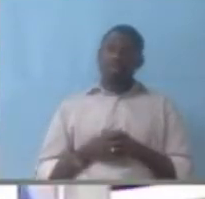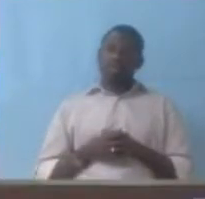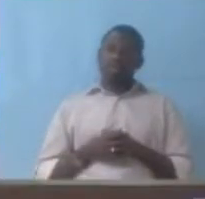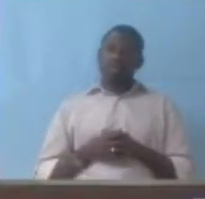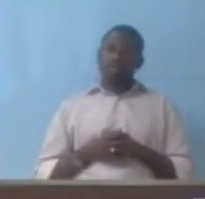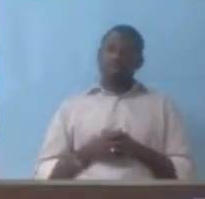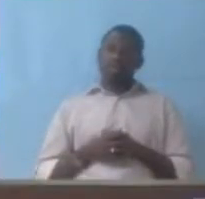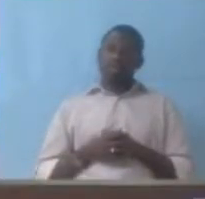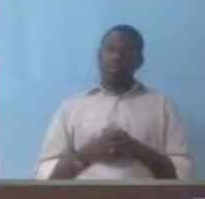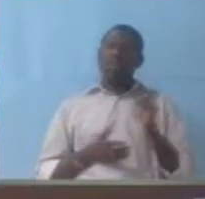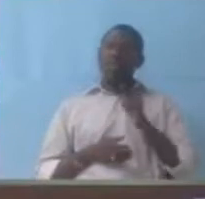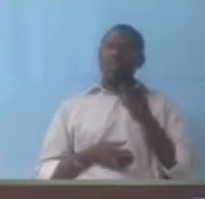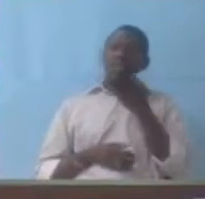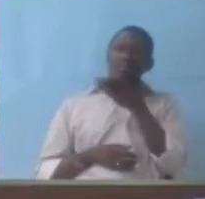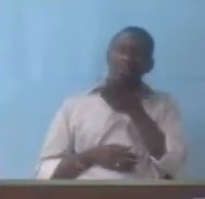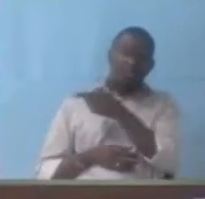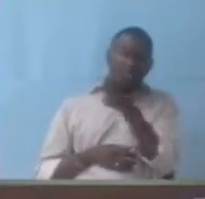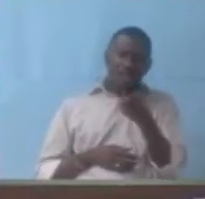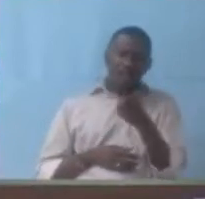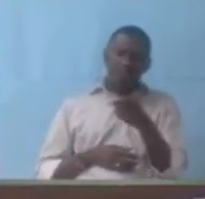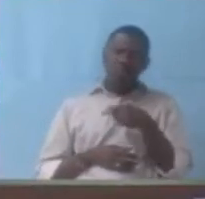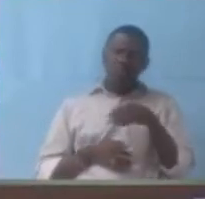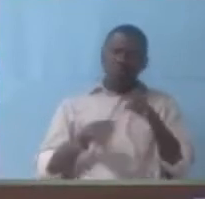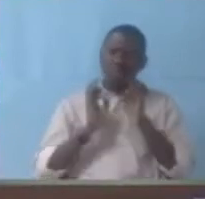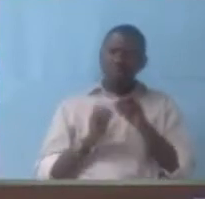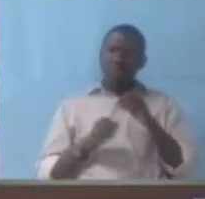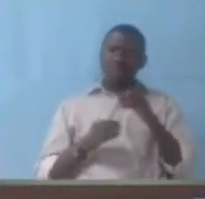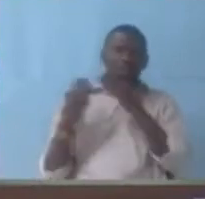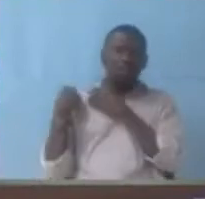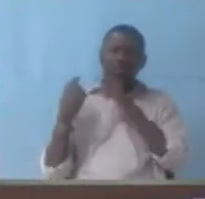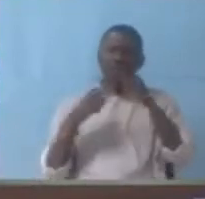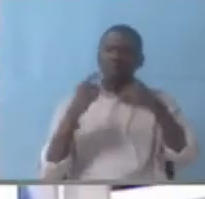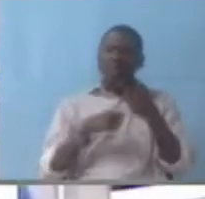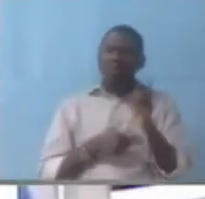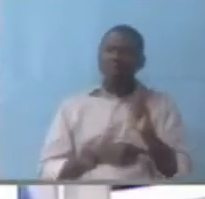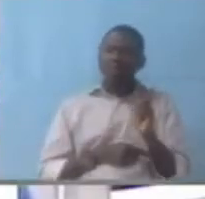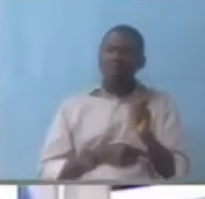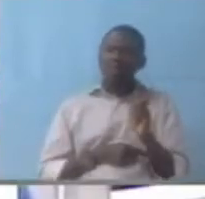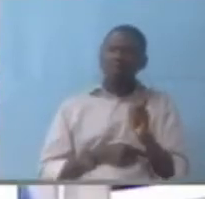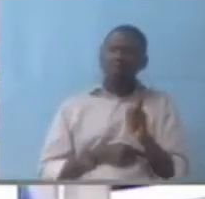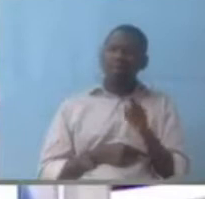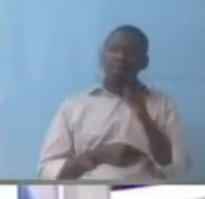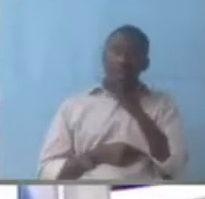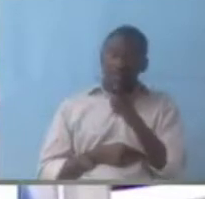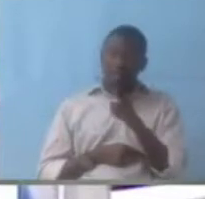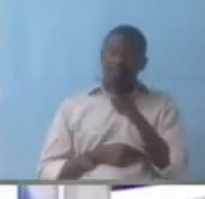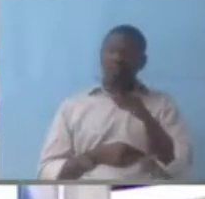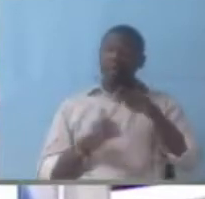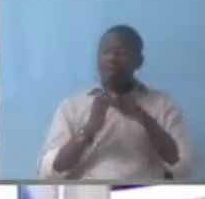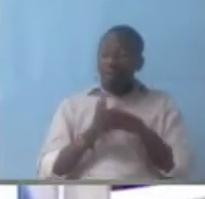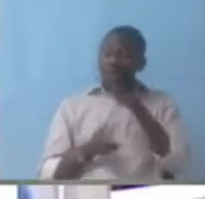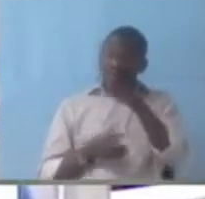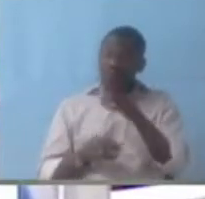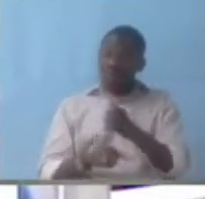What is there to take responsibility for? Mune bije nseme ndu nota. That you assisted them to